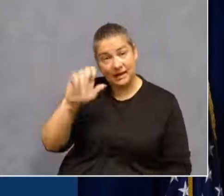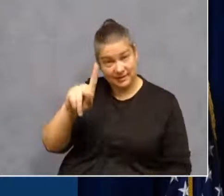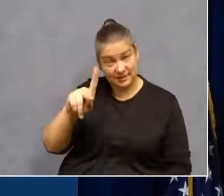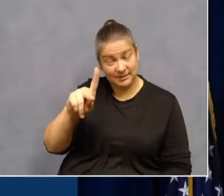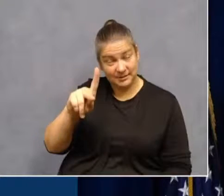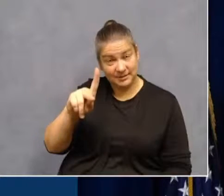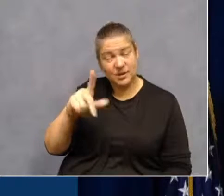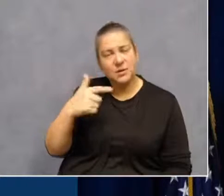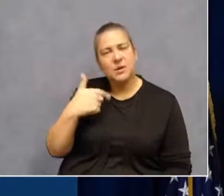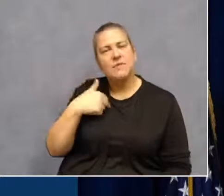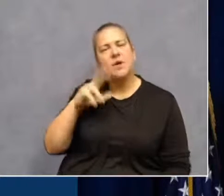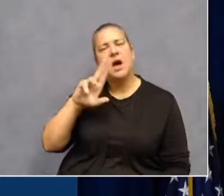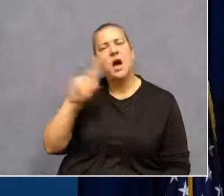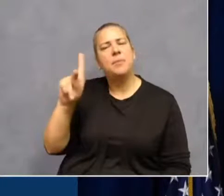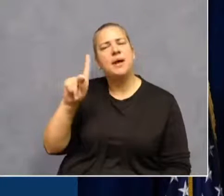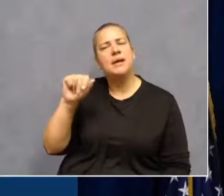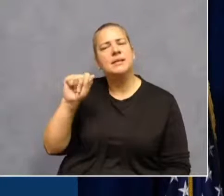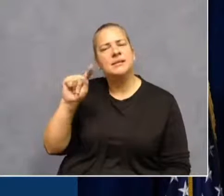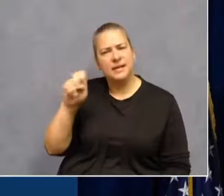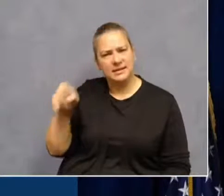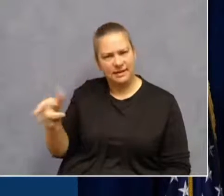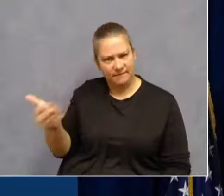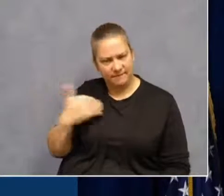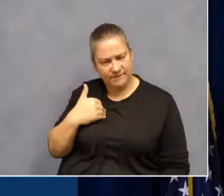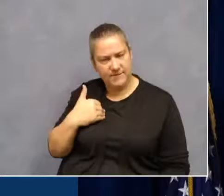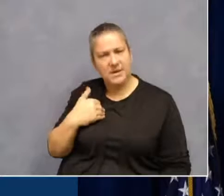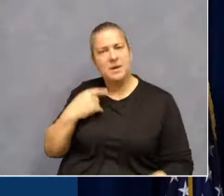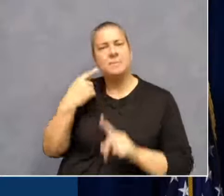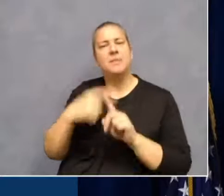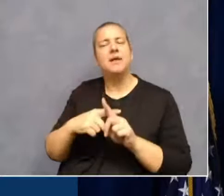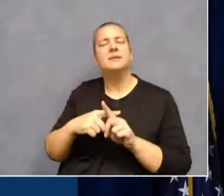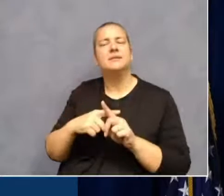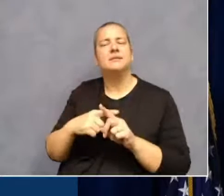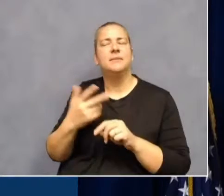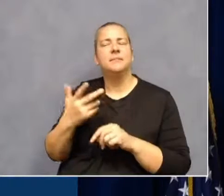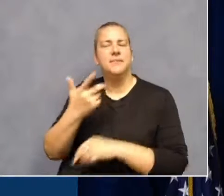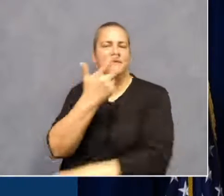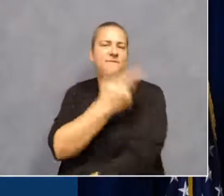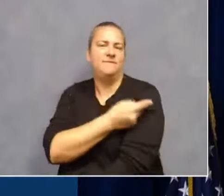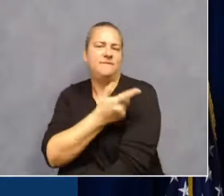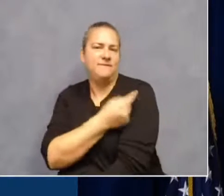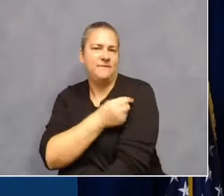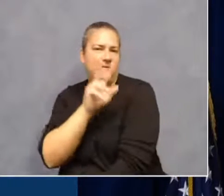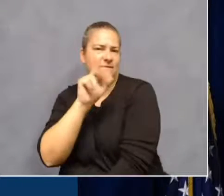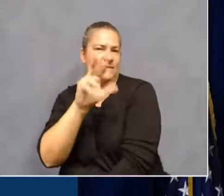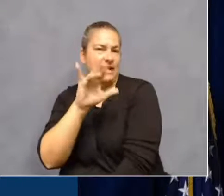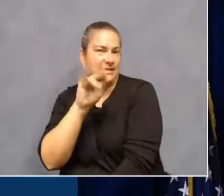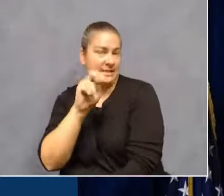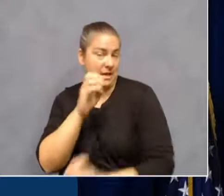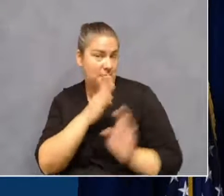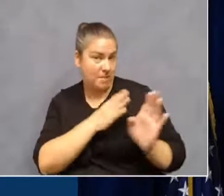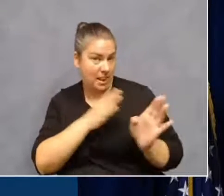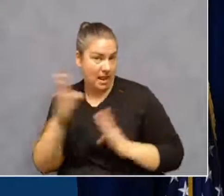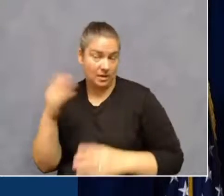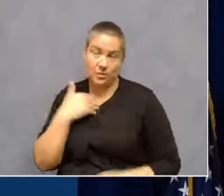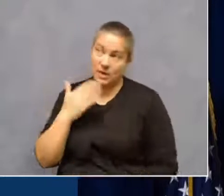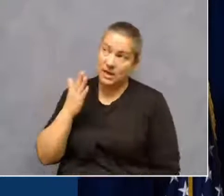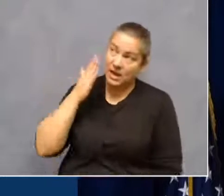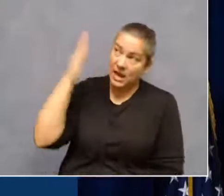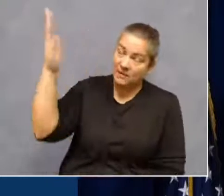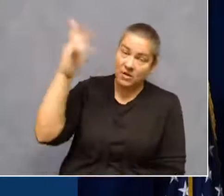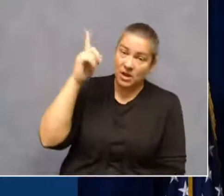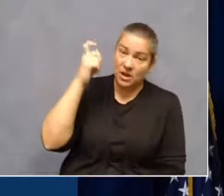explanation on an initial draft vaccine plan that we provided to the federal government that goes through logistics